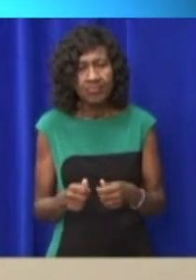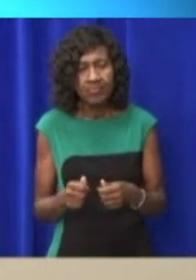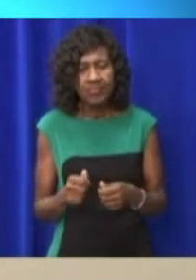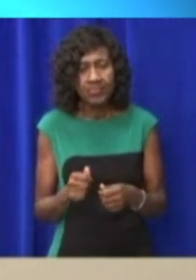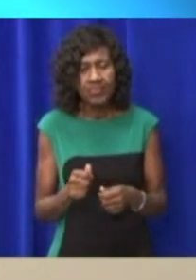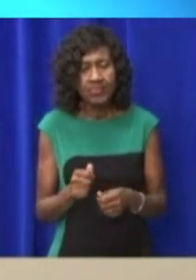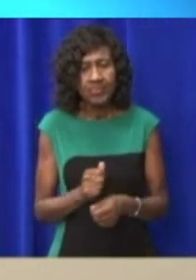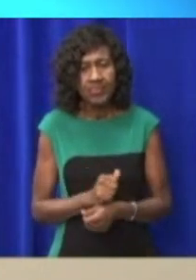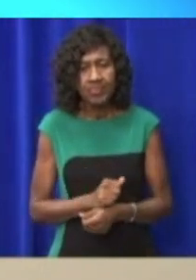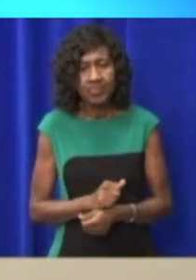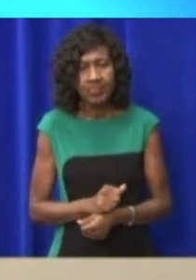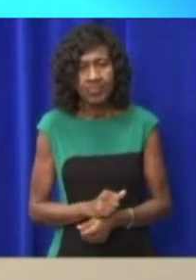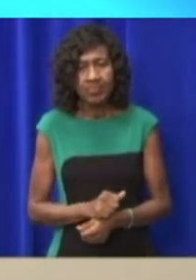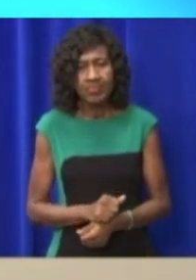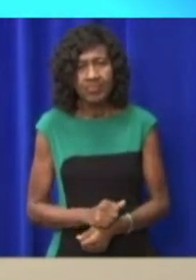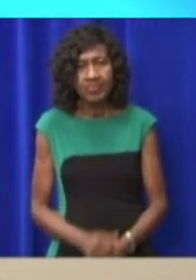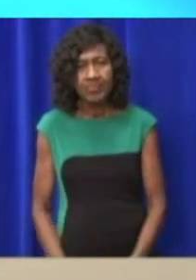completely,